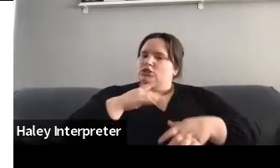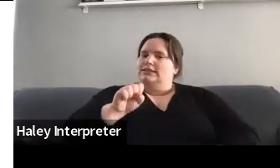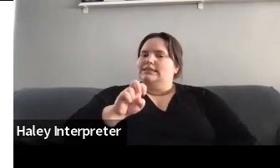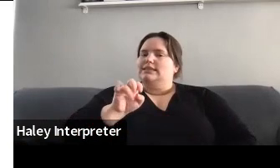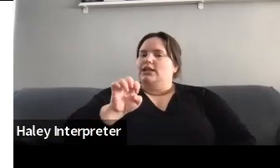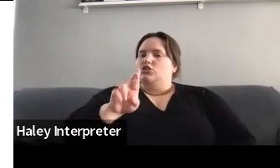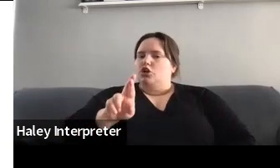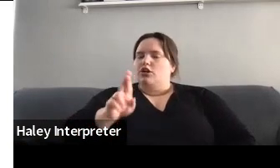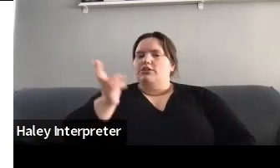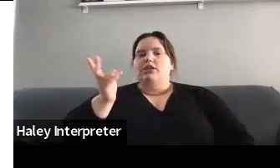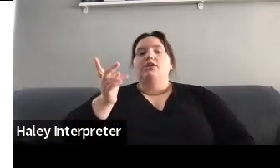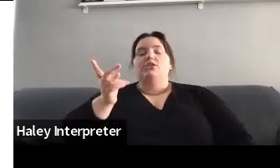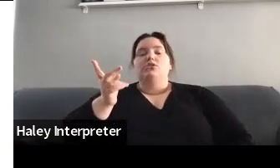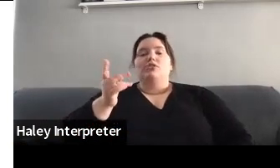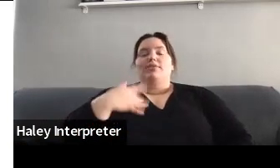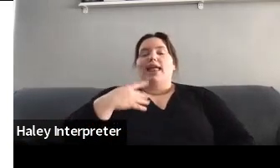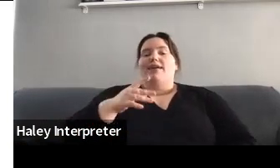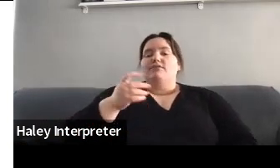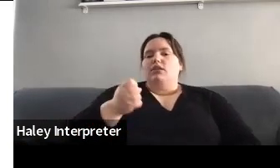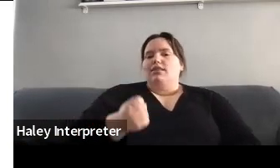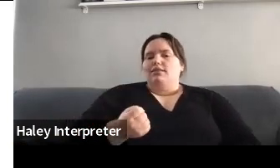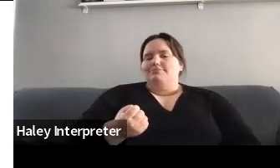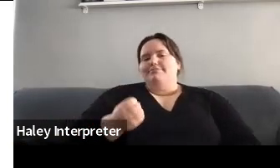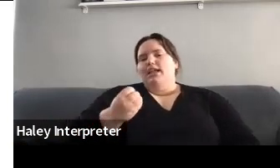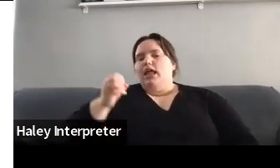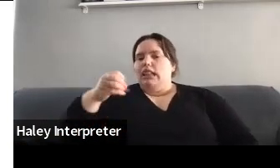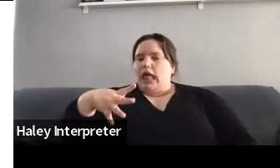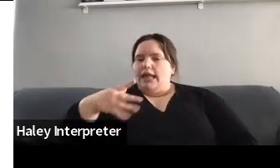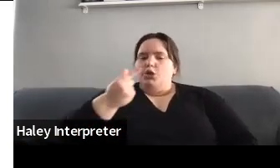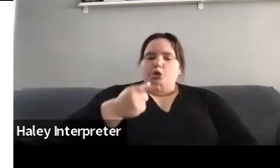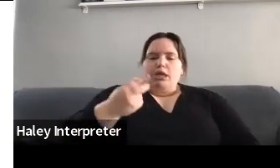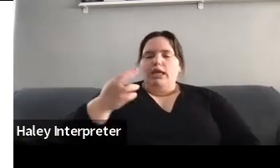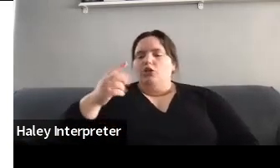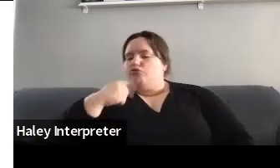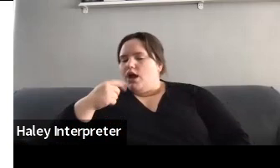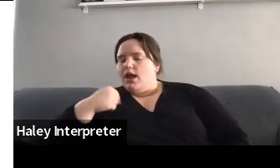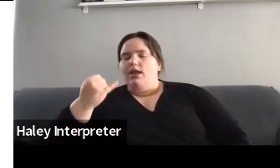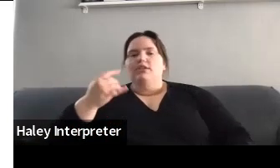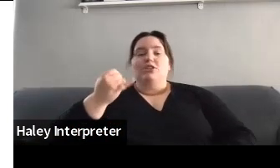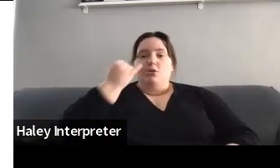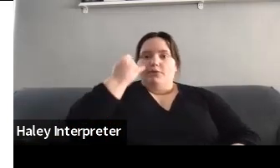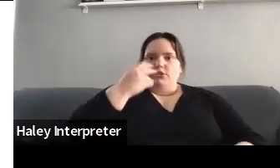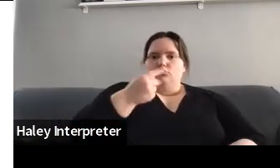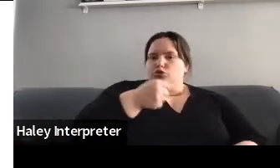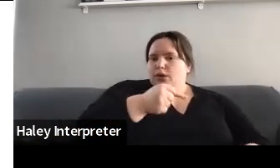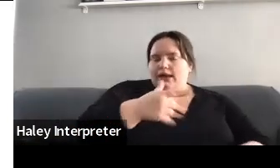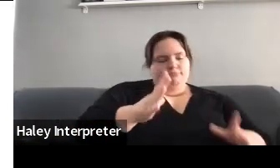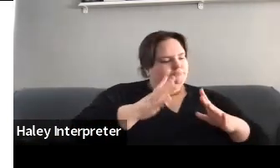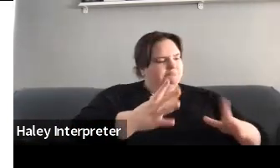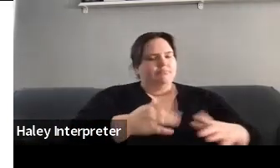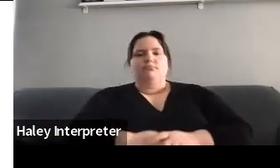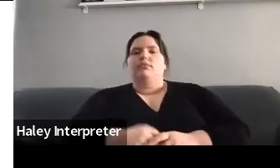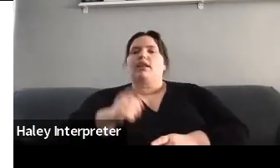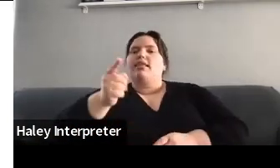tell you if when it's green and you're good to go. Um, grooming sling or hammock